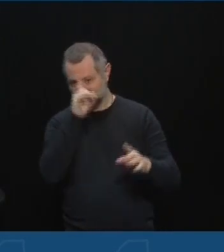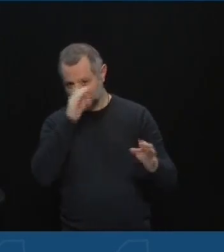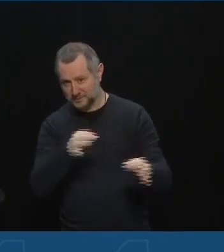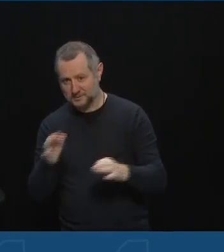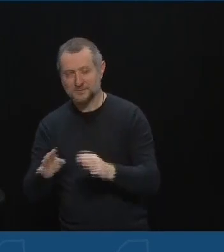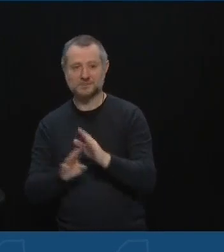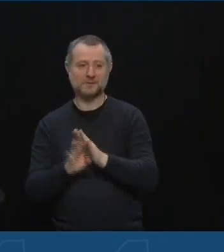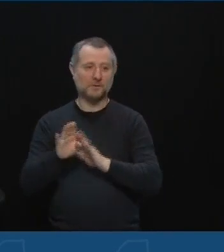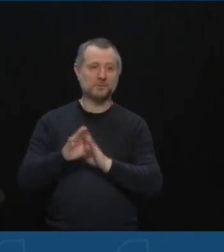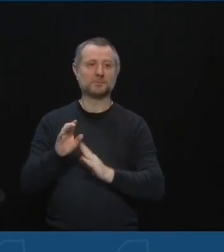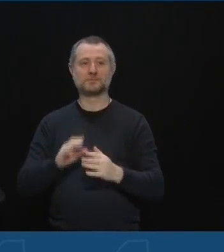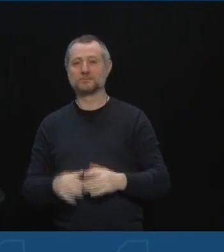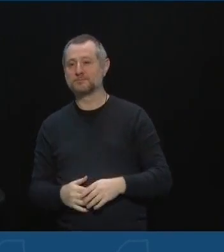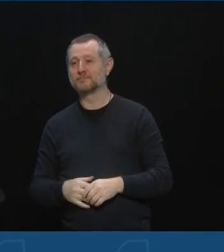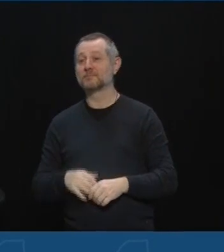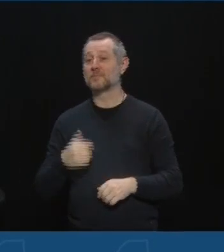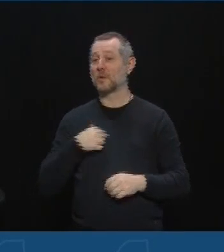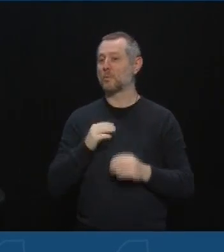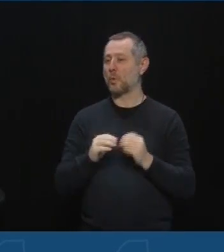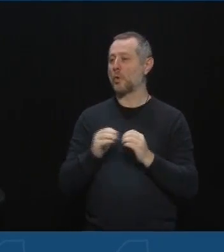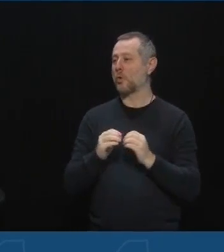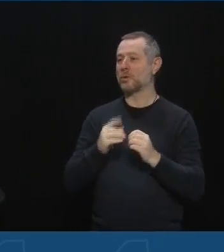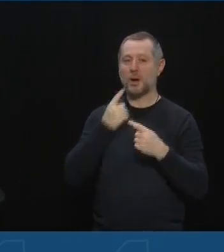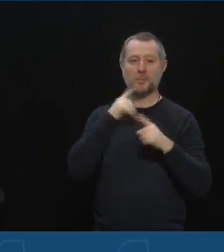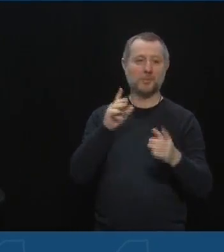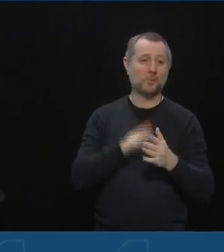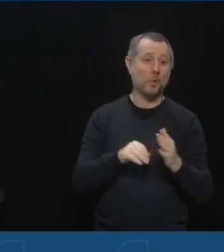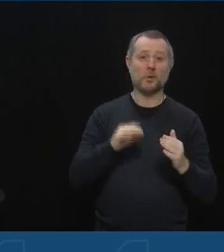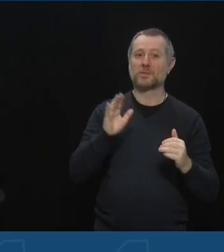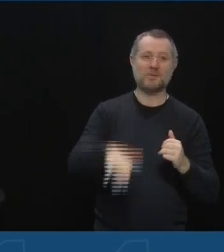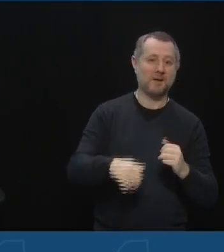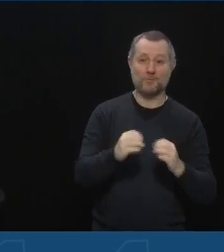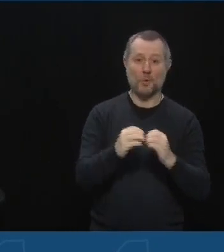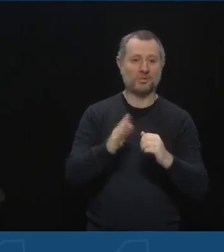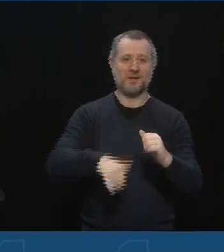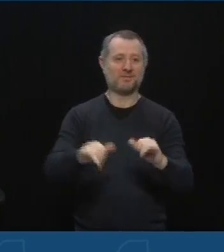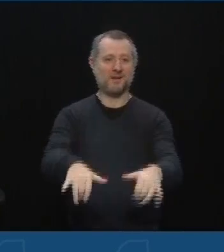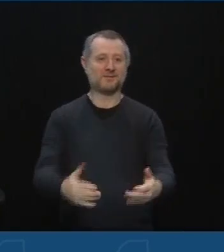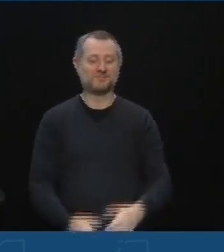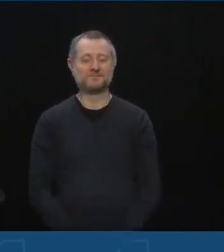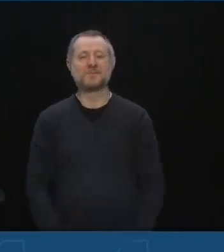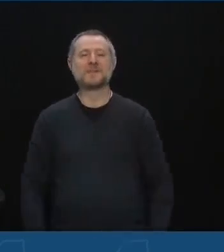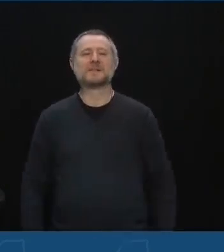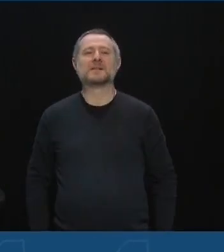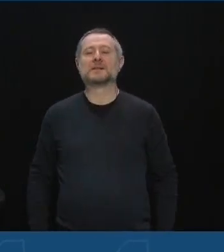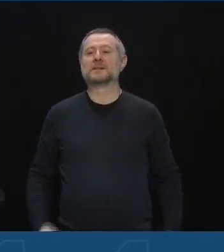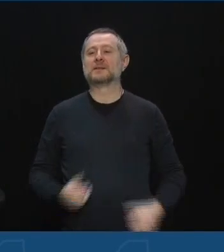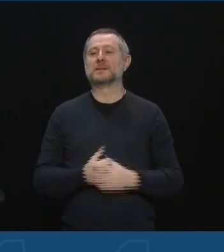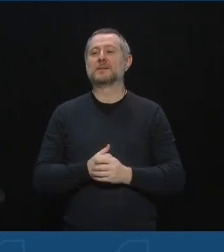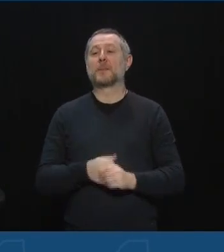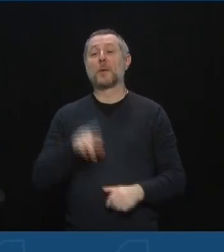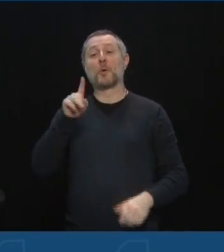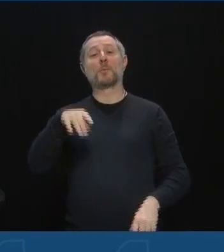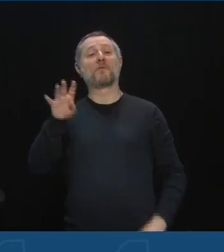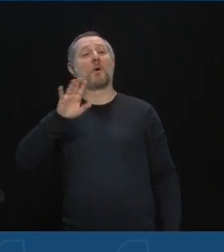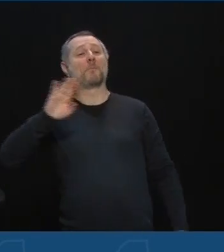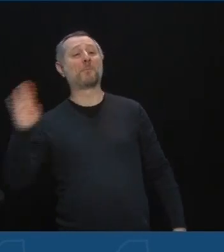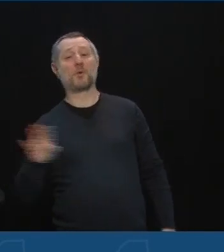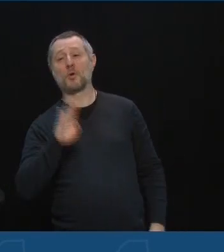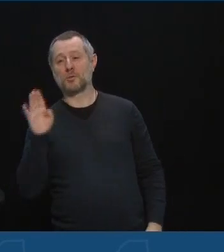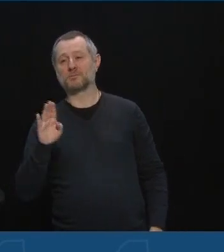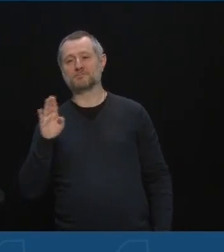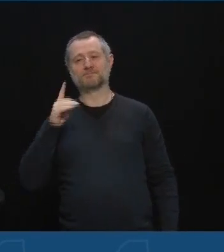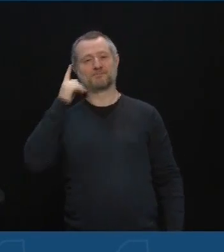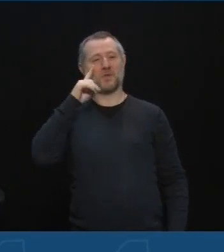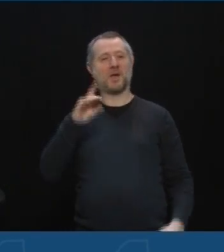announcing much more on that as well. Also, as I mentioned, the need for broadband, $1.4 billion for the Connect All